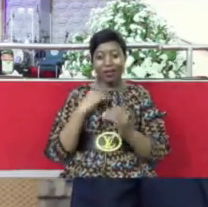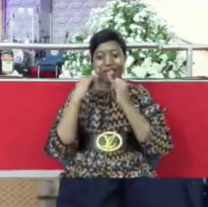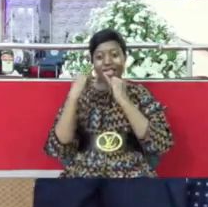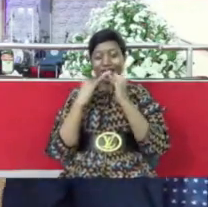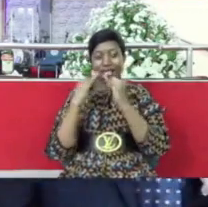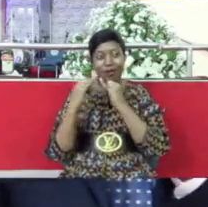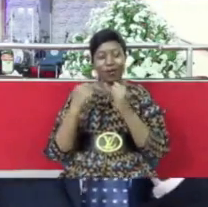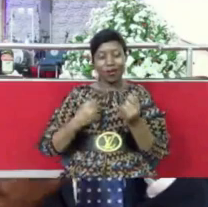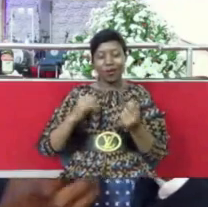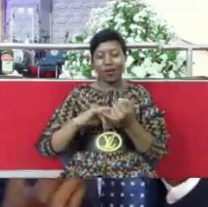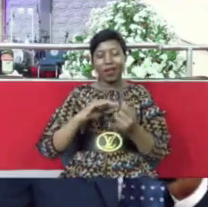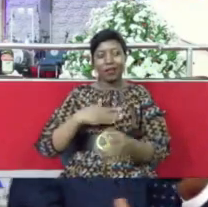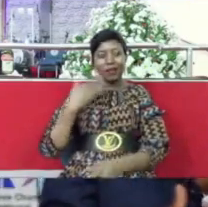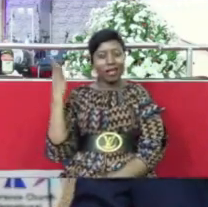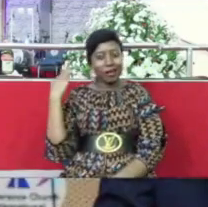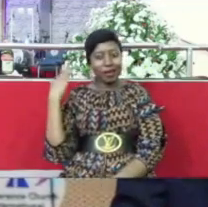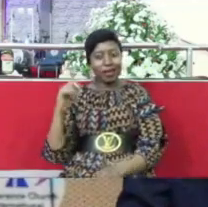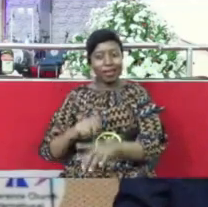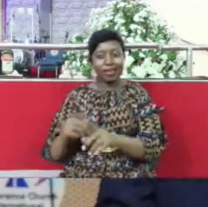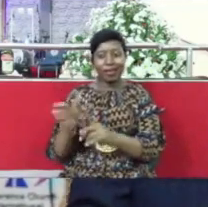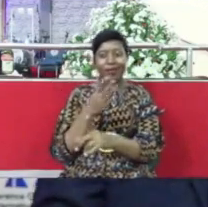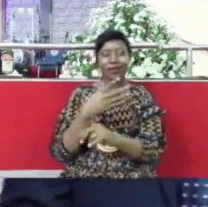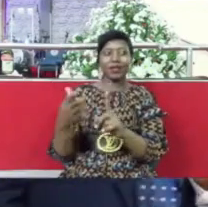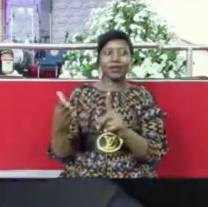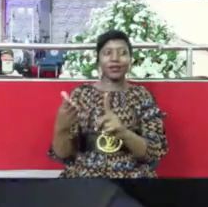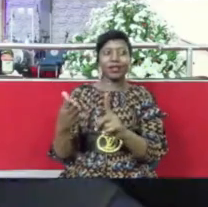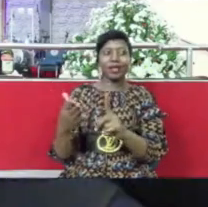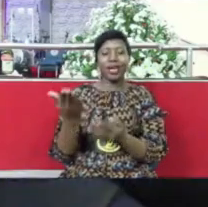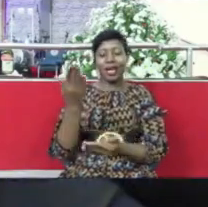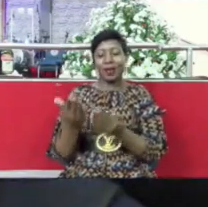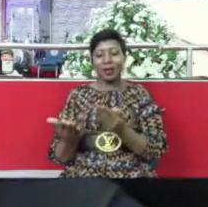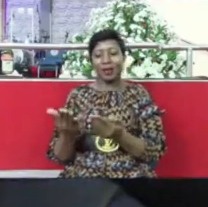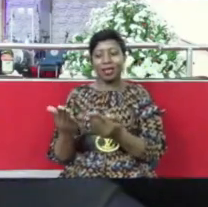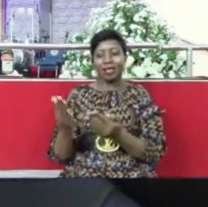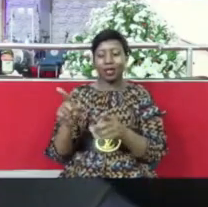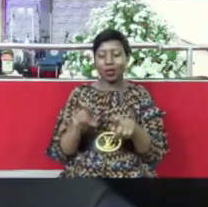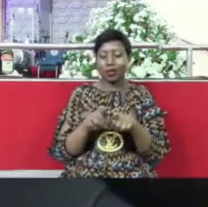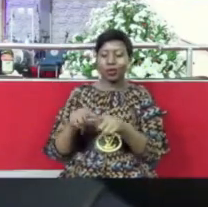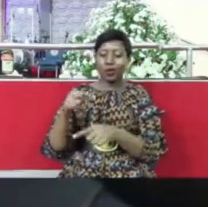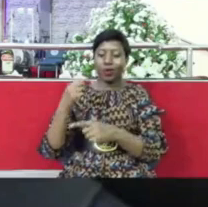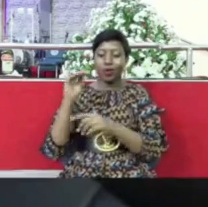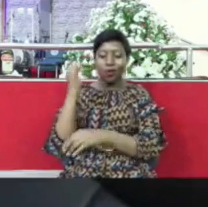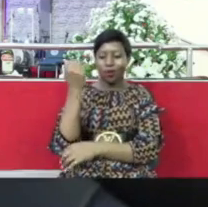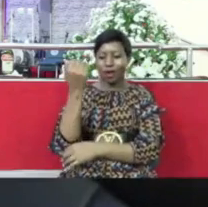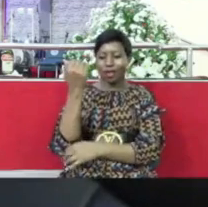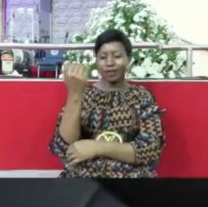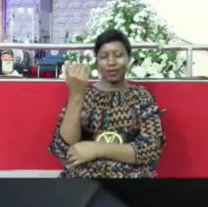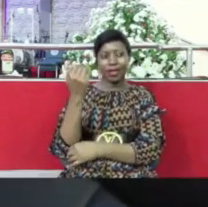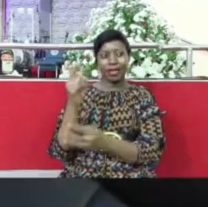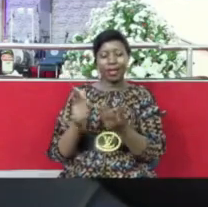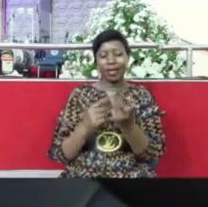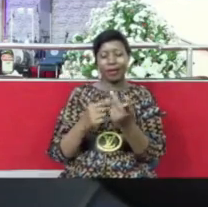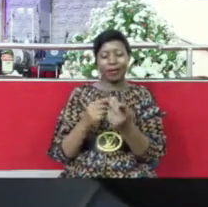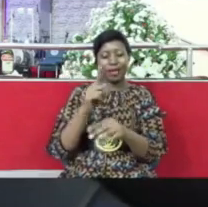nini hesabu? They should have asked me what have I scored. Ndoa yetu haingeendelea. This marriage could have not worked. Kwa sababu mimi hesabu. Because